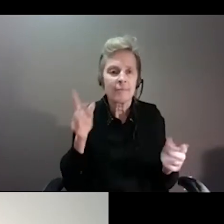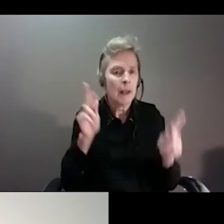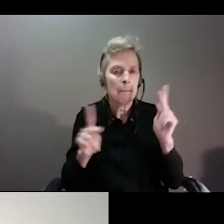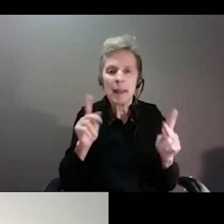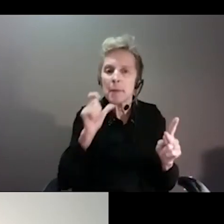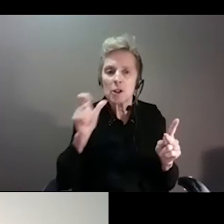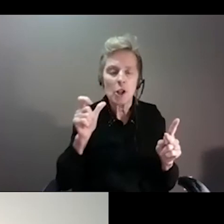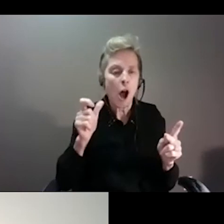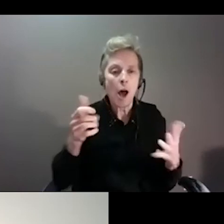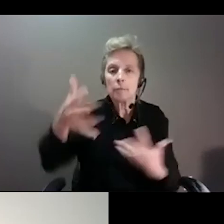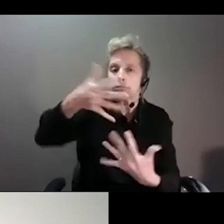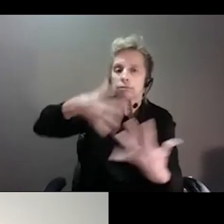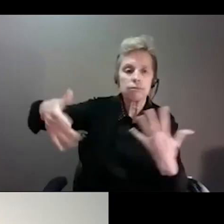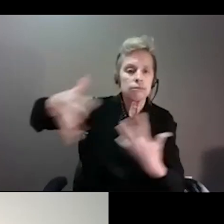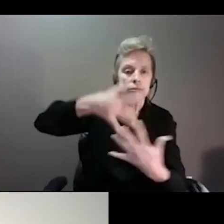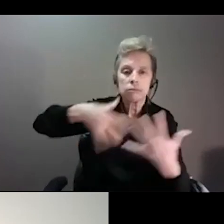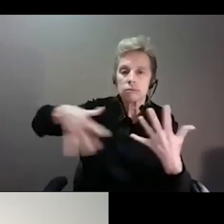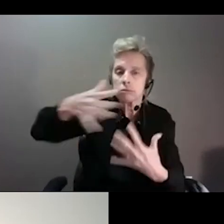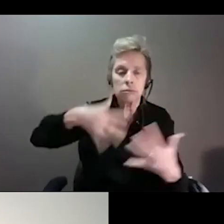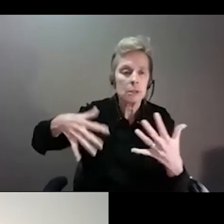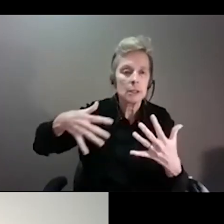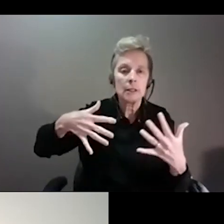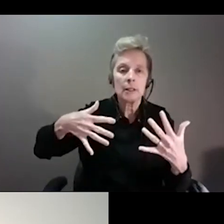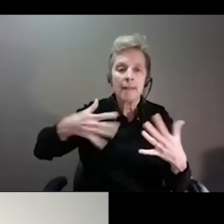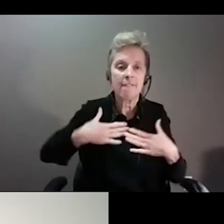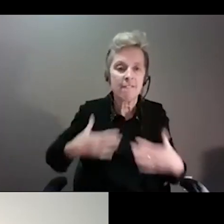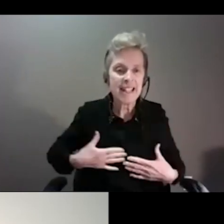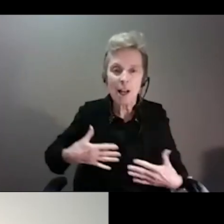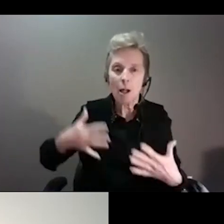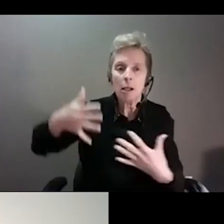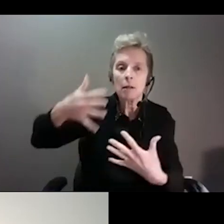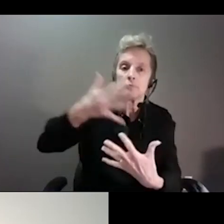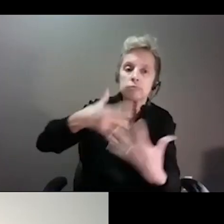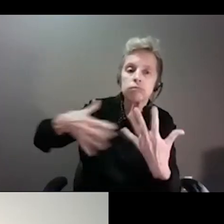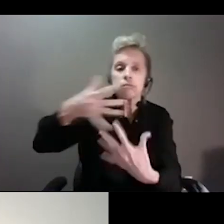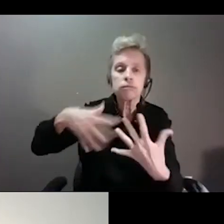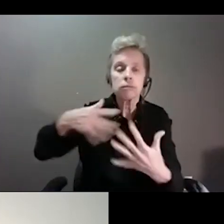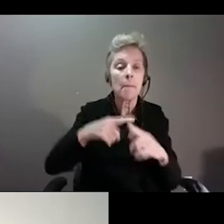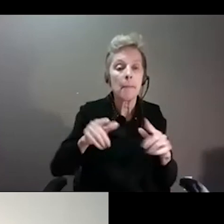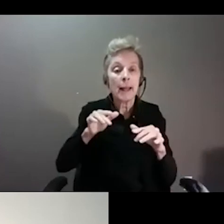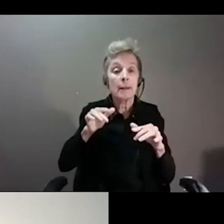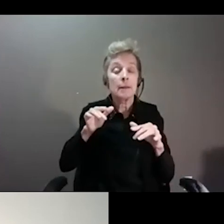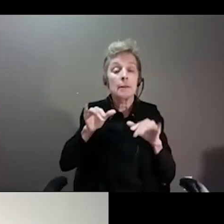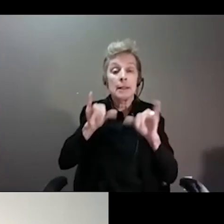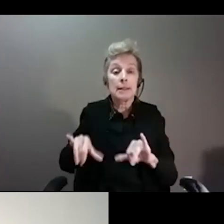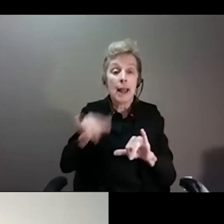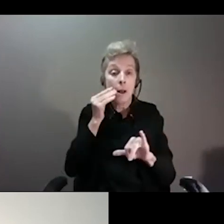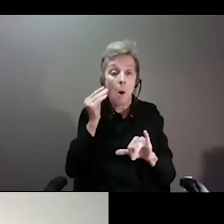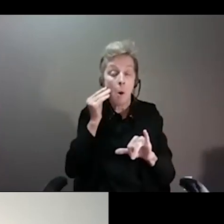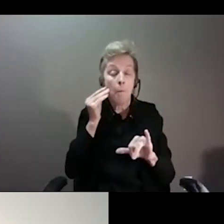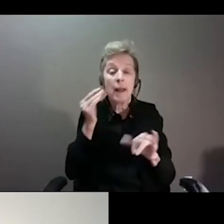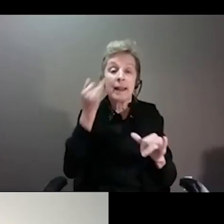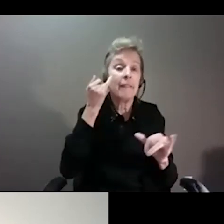physical work environment. You could be working in a manufacturing setting, but being able to perform your tasks from your home, right? In a